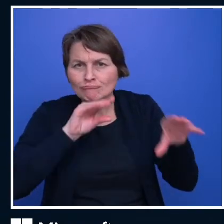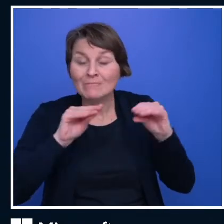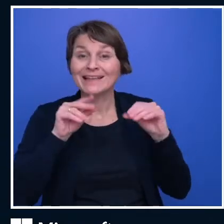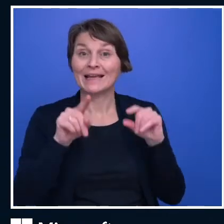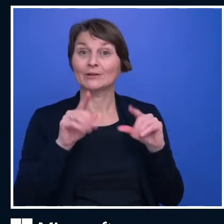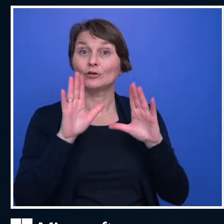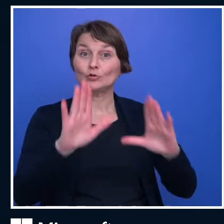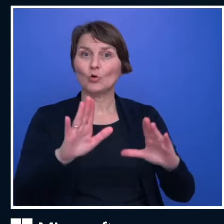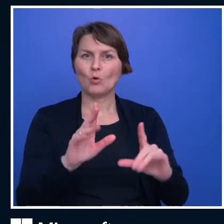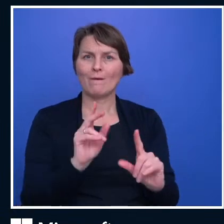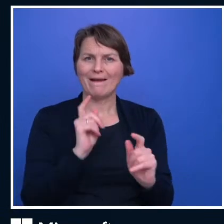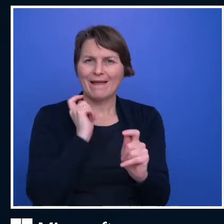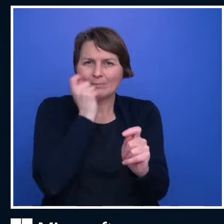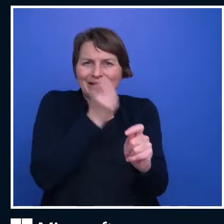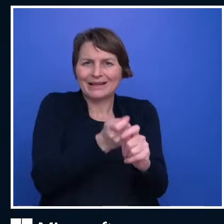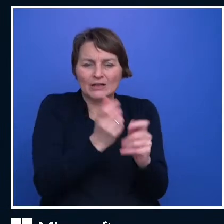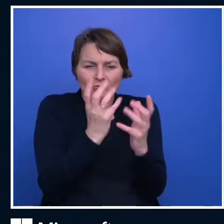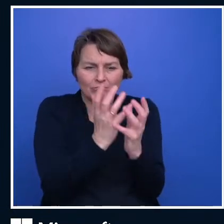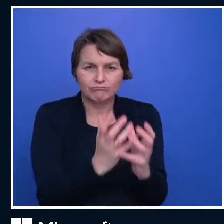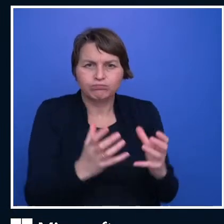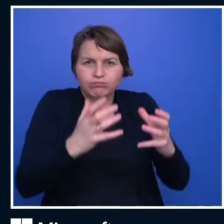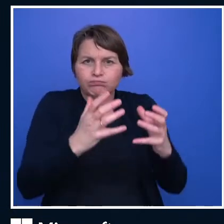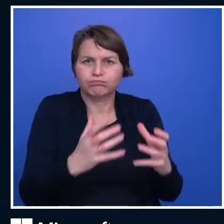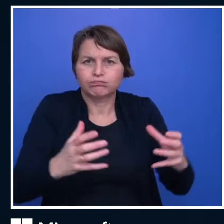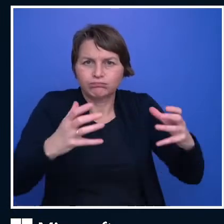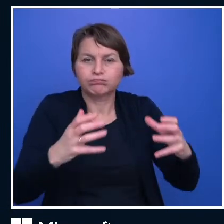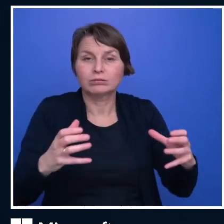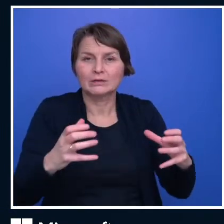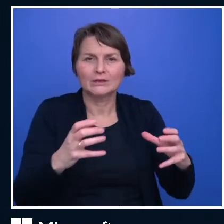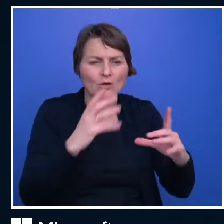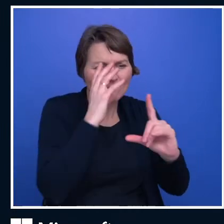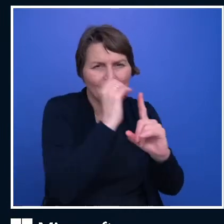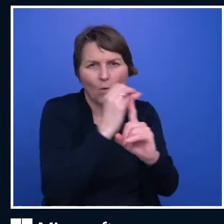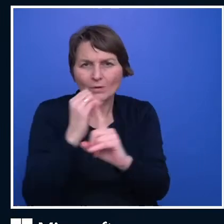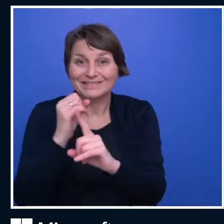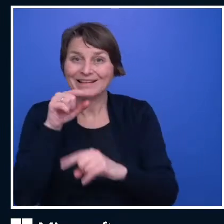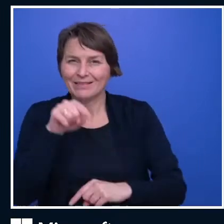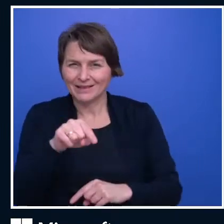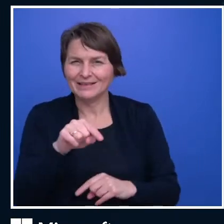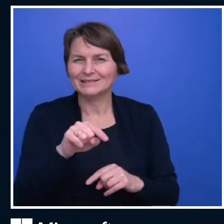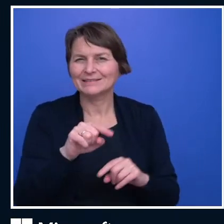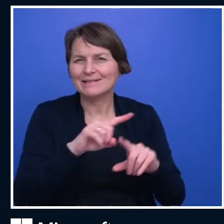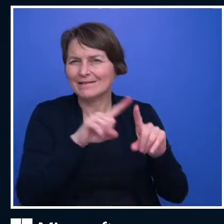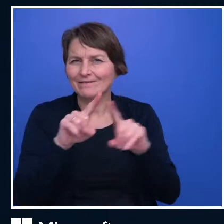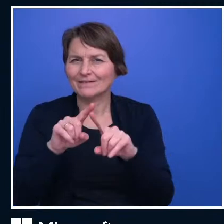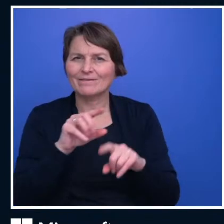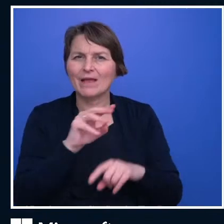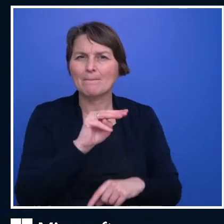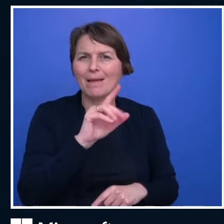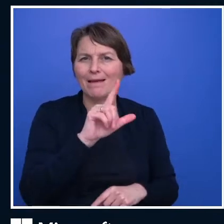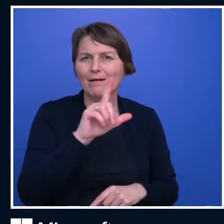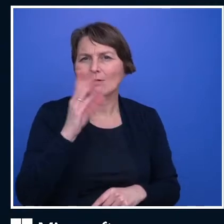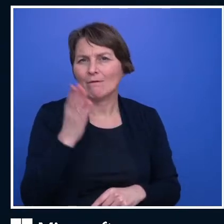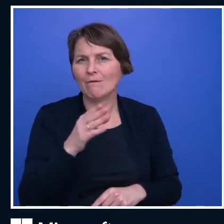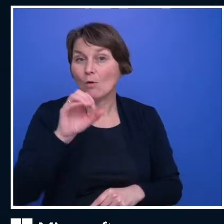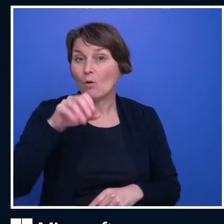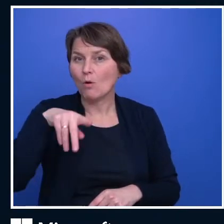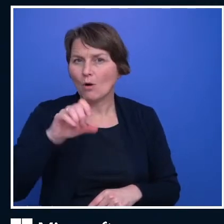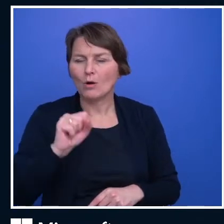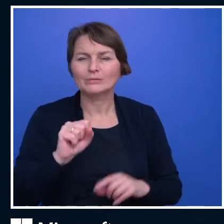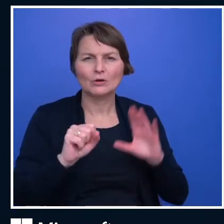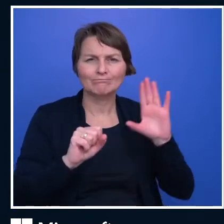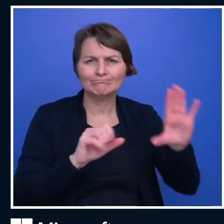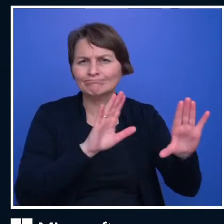world. And like, if you're focusing on these ML Ops, so try to keep updated yourself with these things like Docker and productionizing those